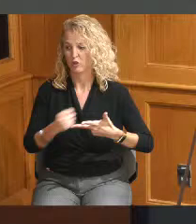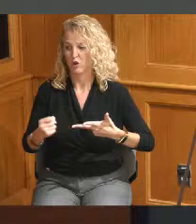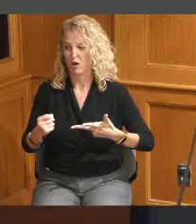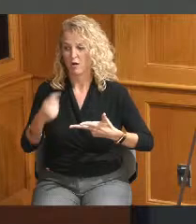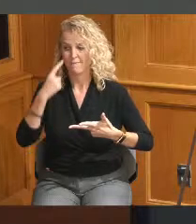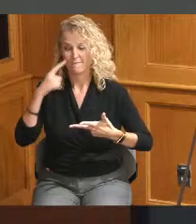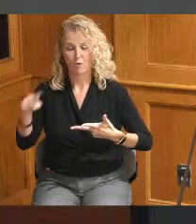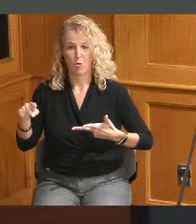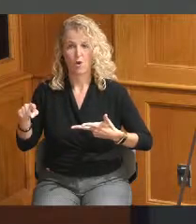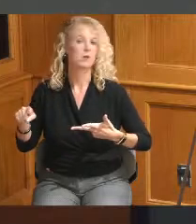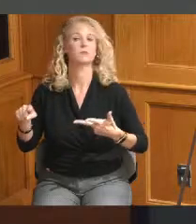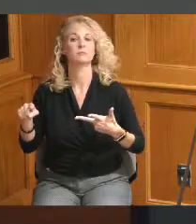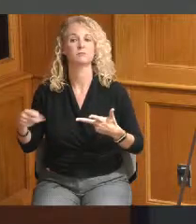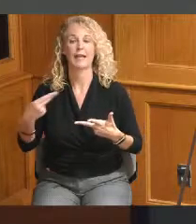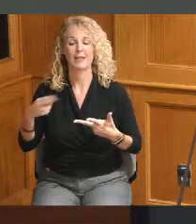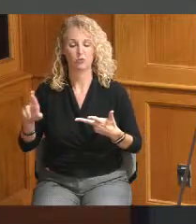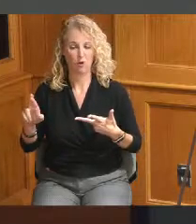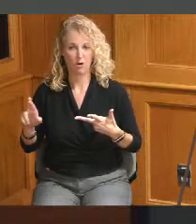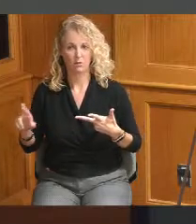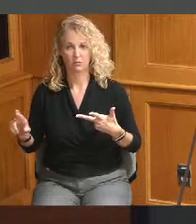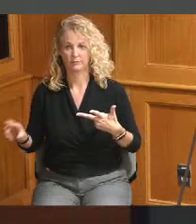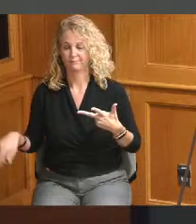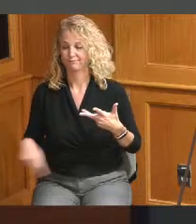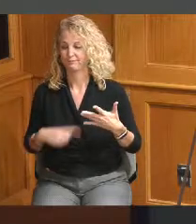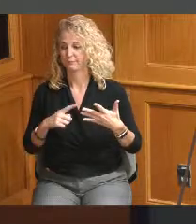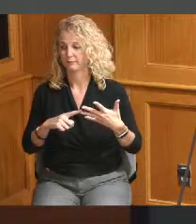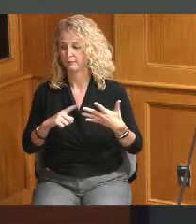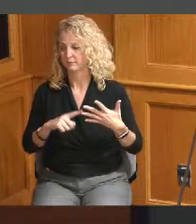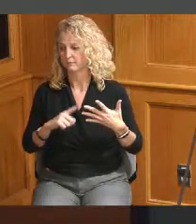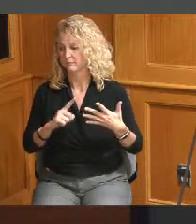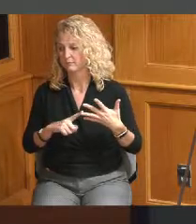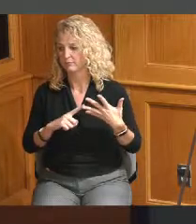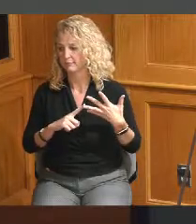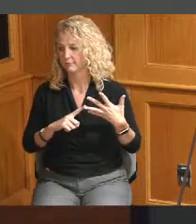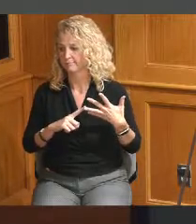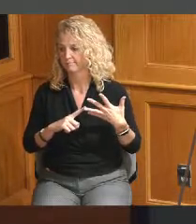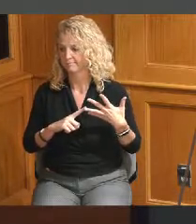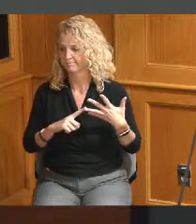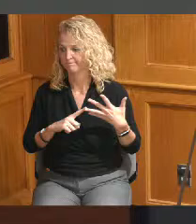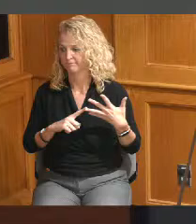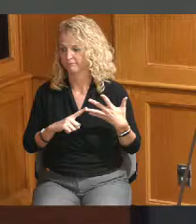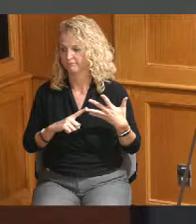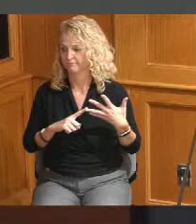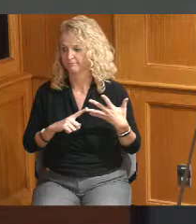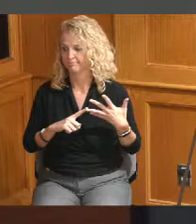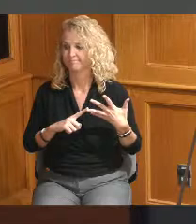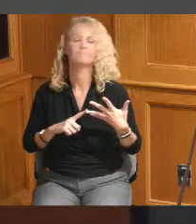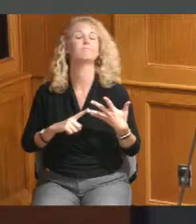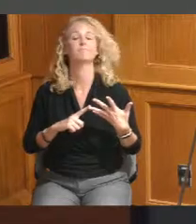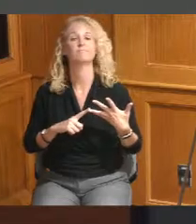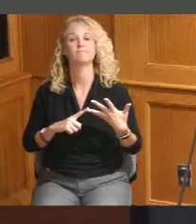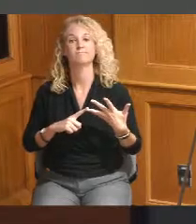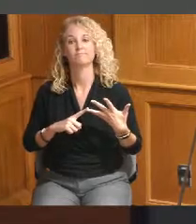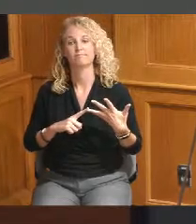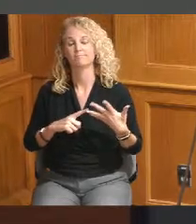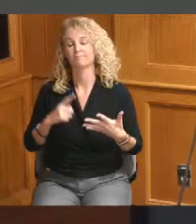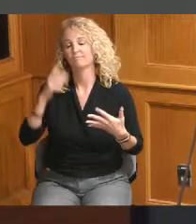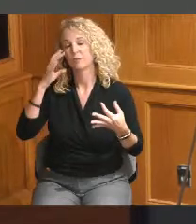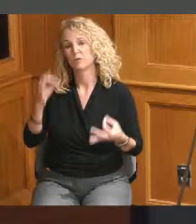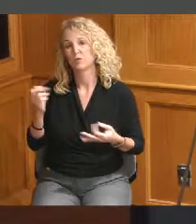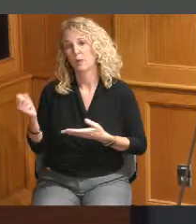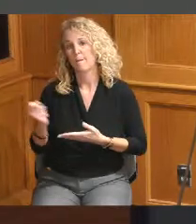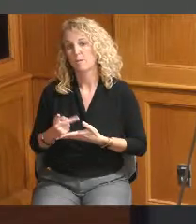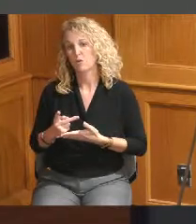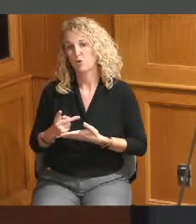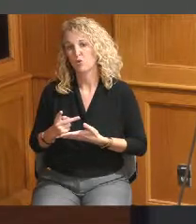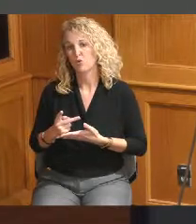our human resources department. Item number 12 is an item is a resolution